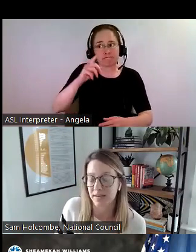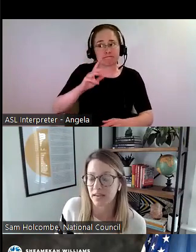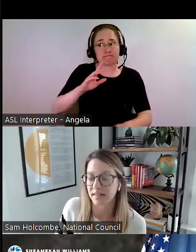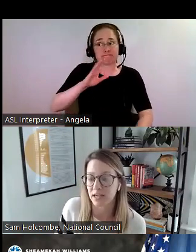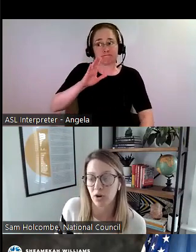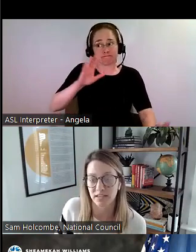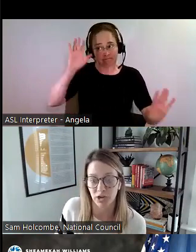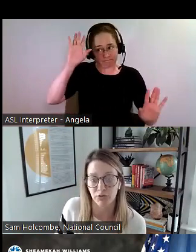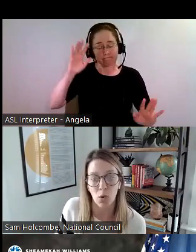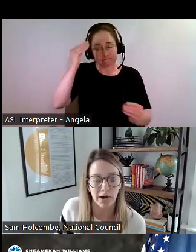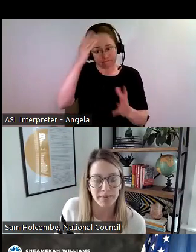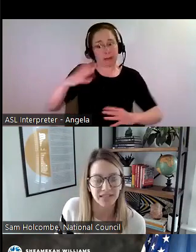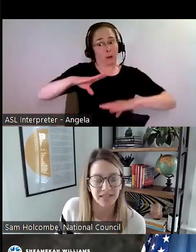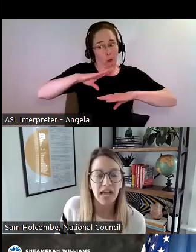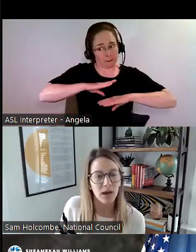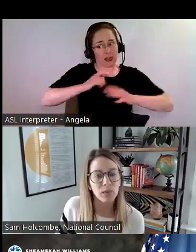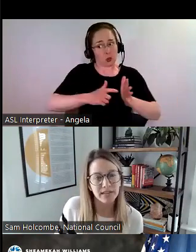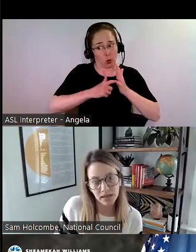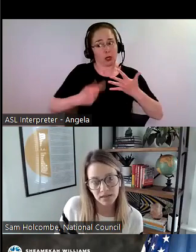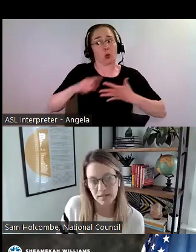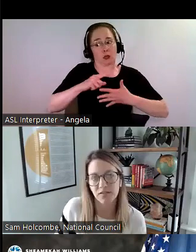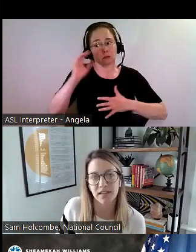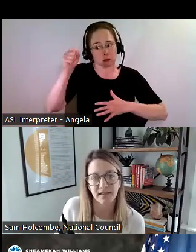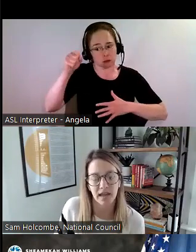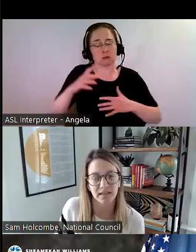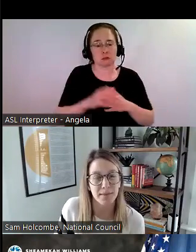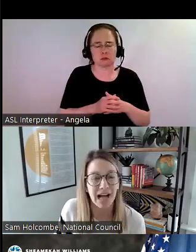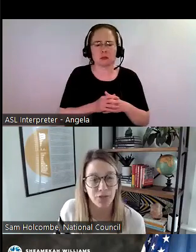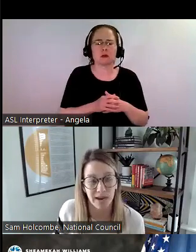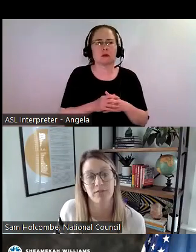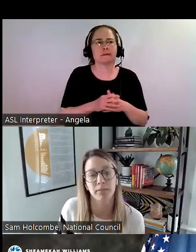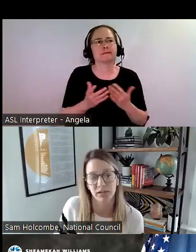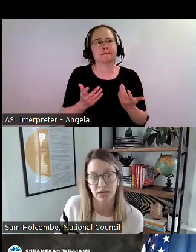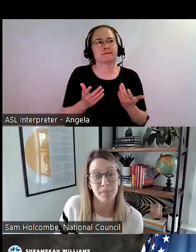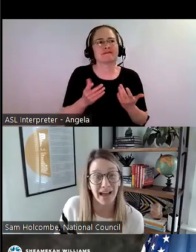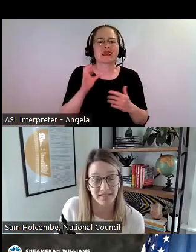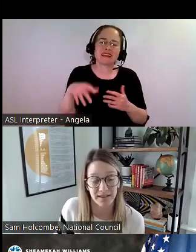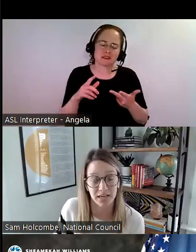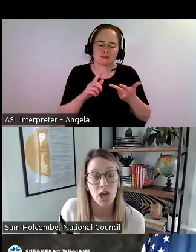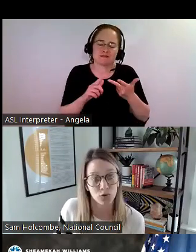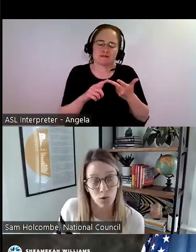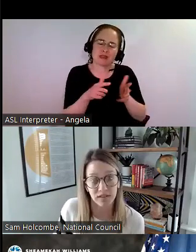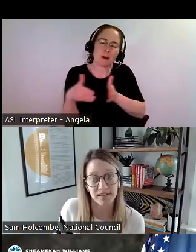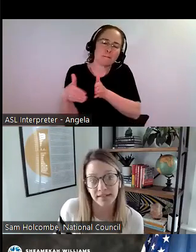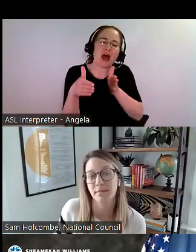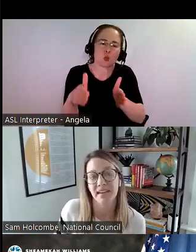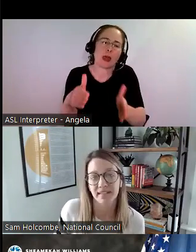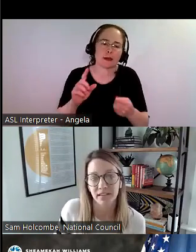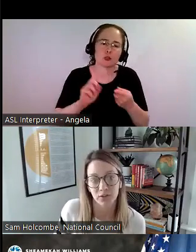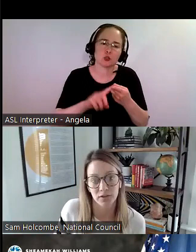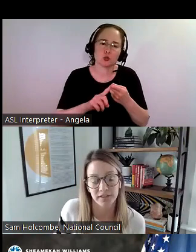meeting the CCBHC criteria requirements. And we tend to think of this as a pathway for building capacity